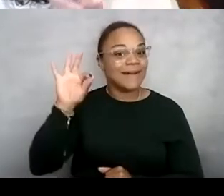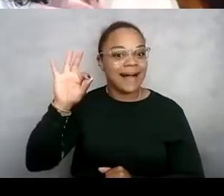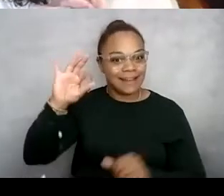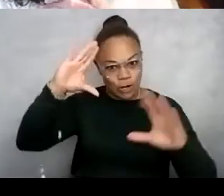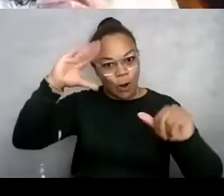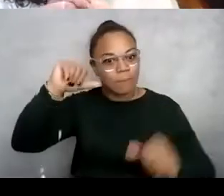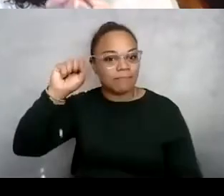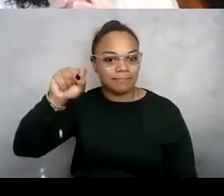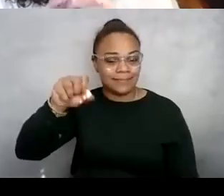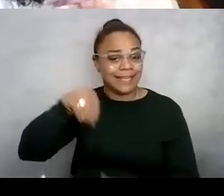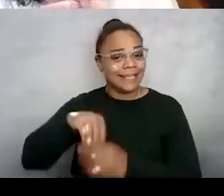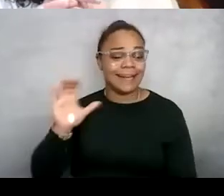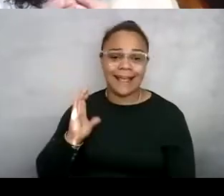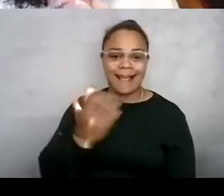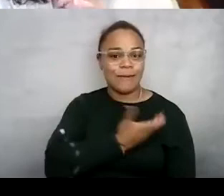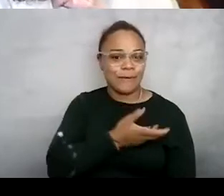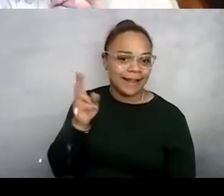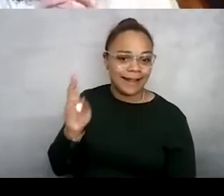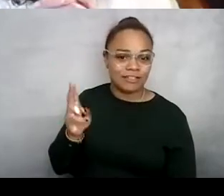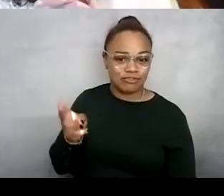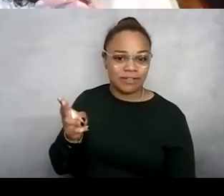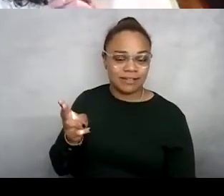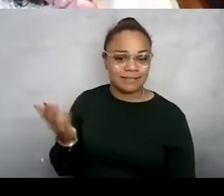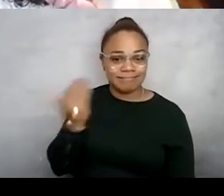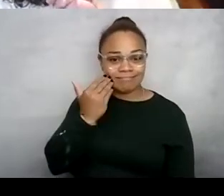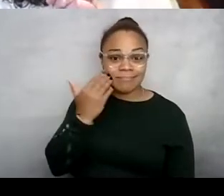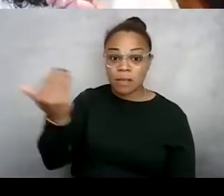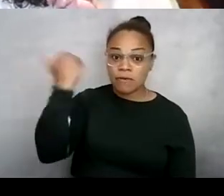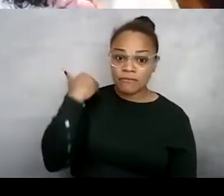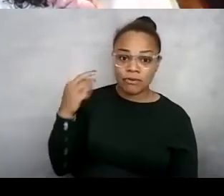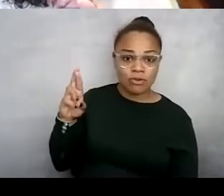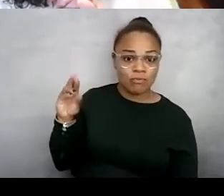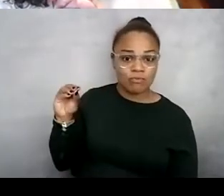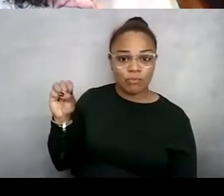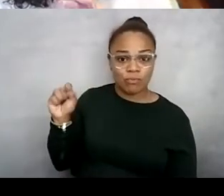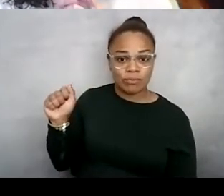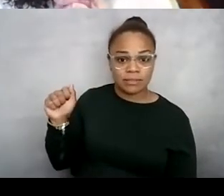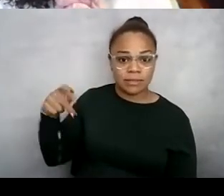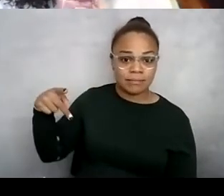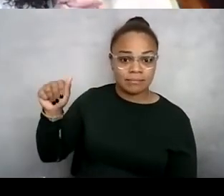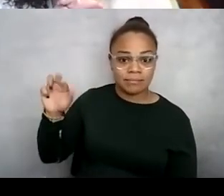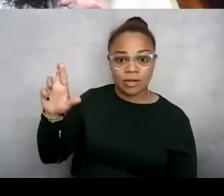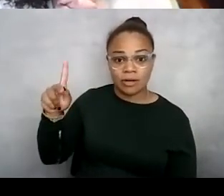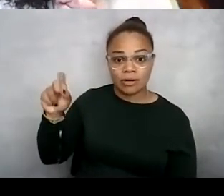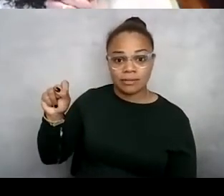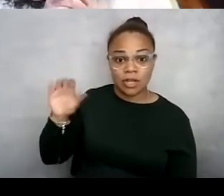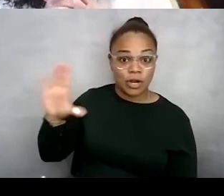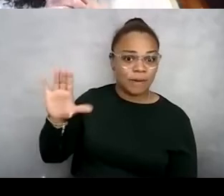our own history. I mean, there was a time when Rosa Parks, her big